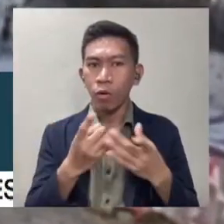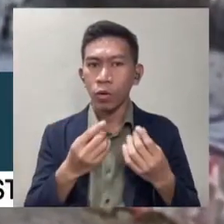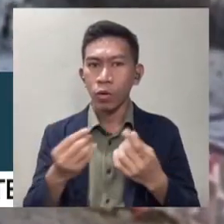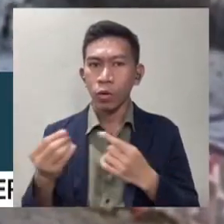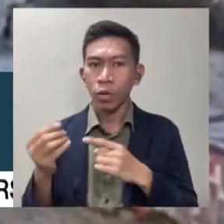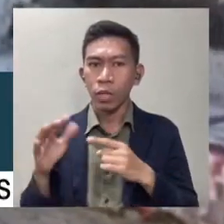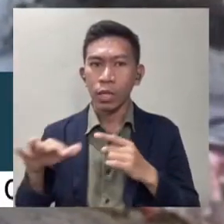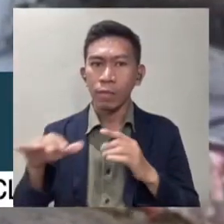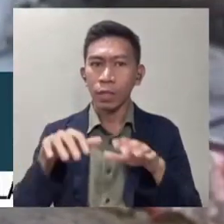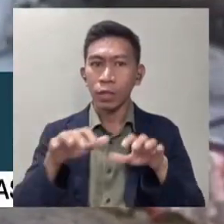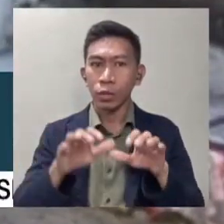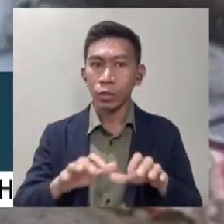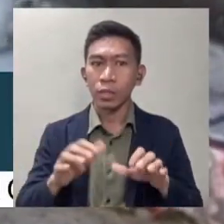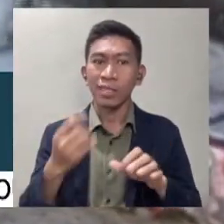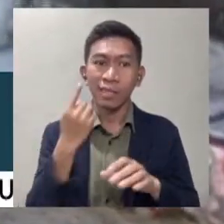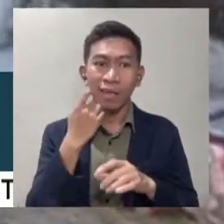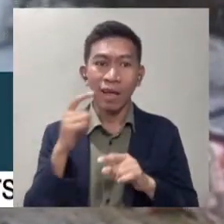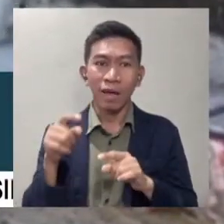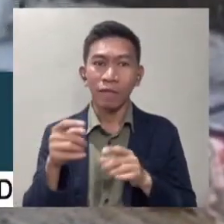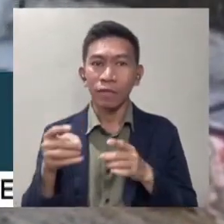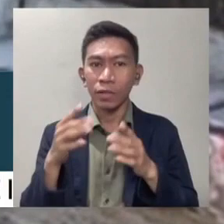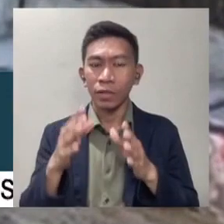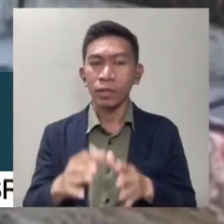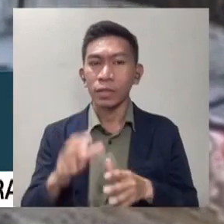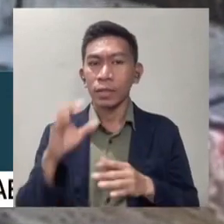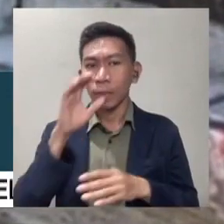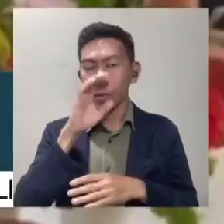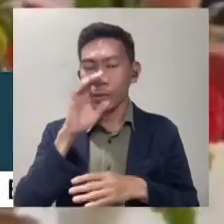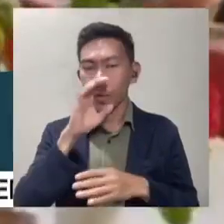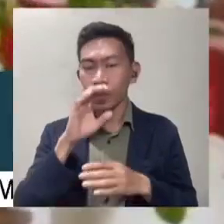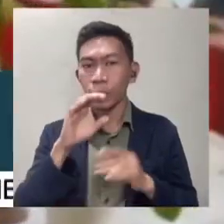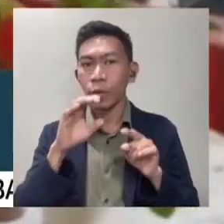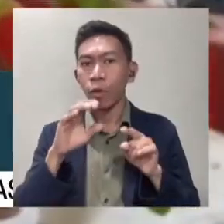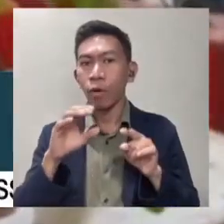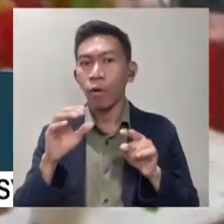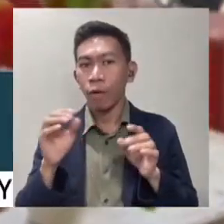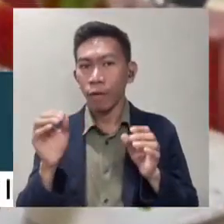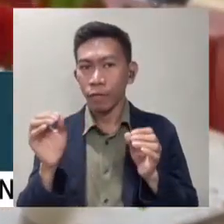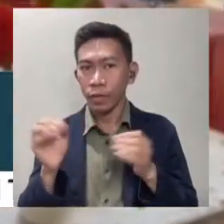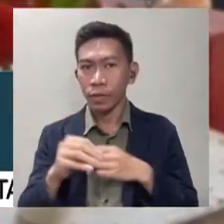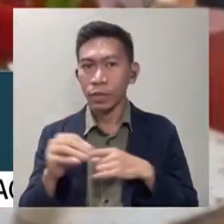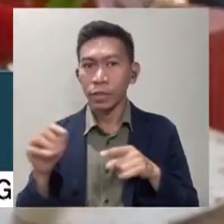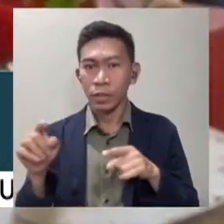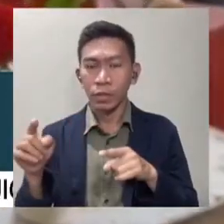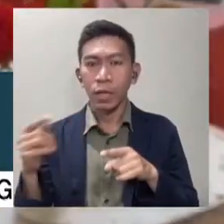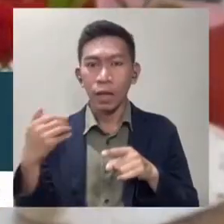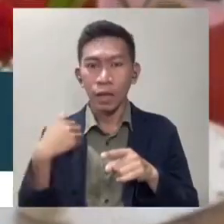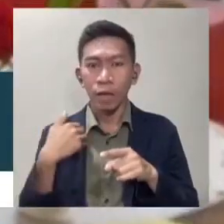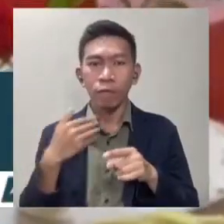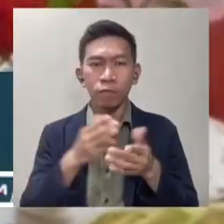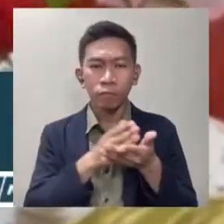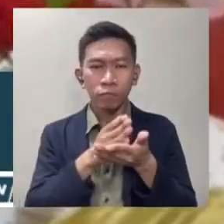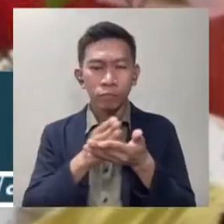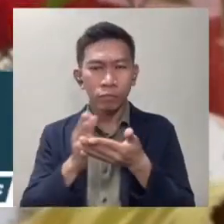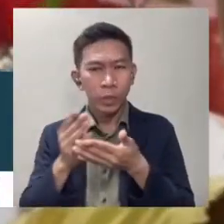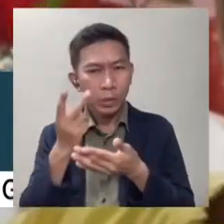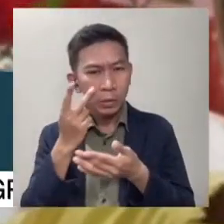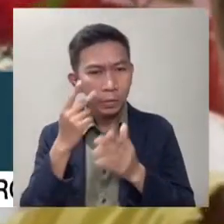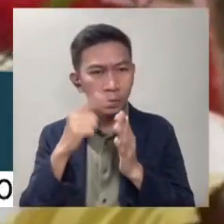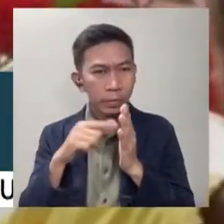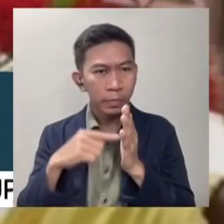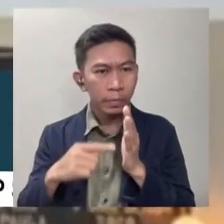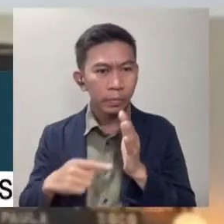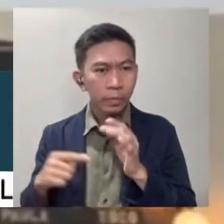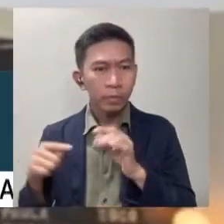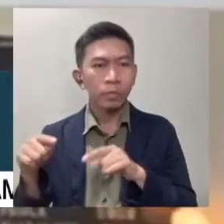tombs. Earlier, the director of the Cebu City Police Office, Colonel Ireneo Dalugdog, made his rounds to conduct assessments in the